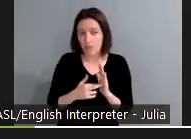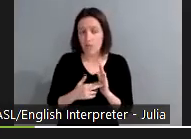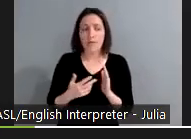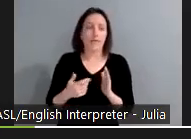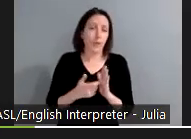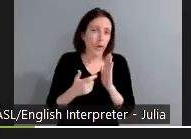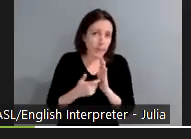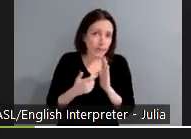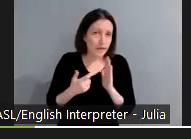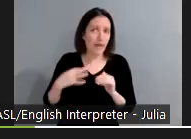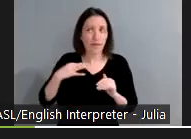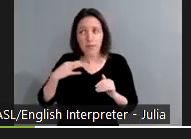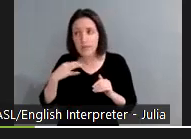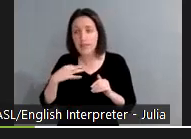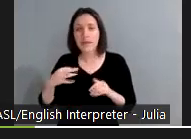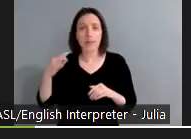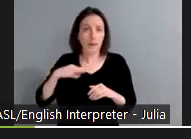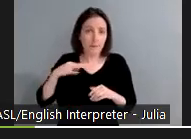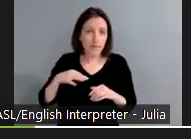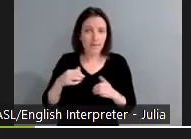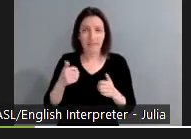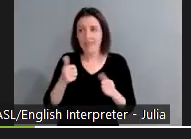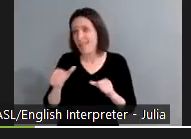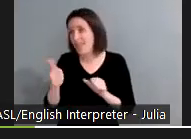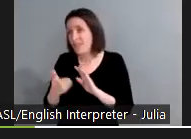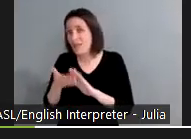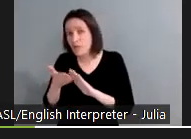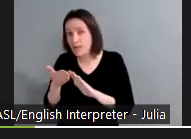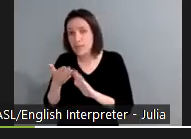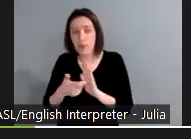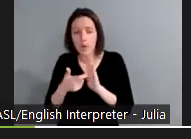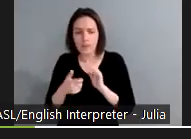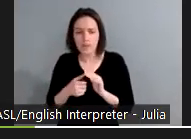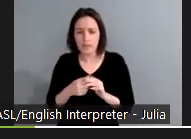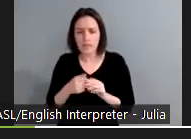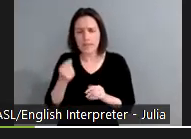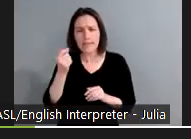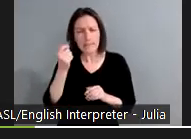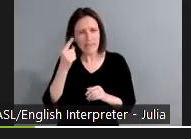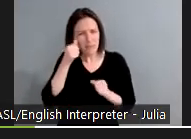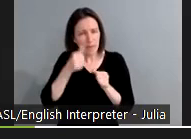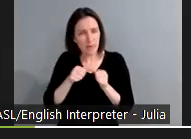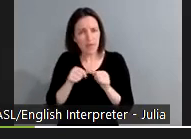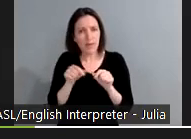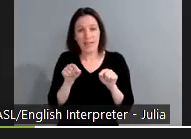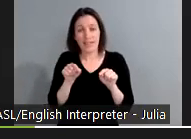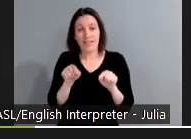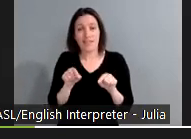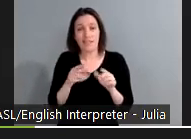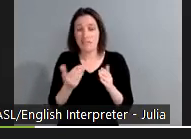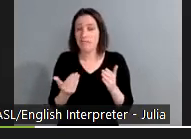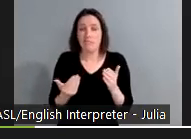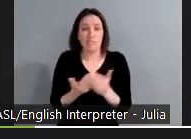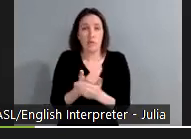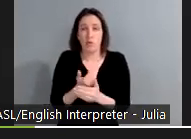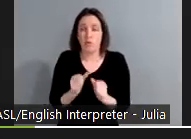benefits, and other operational requirements. It is important to keep in mind that this is a brand new permanent